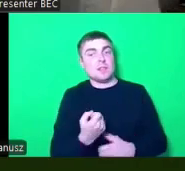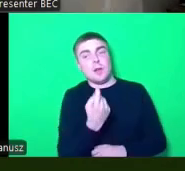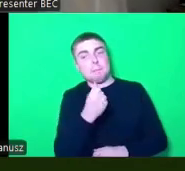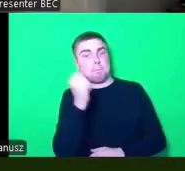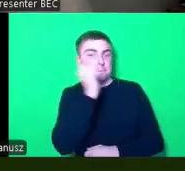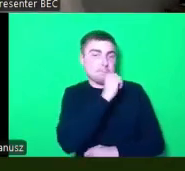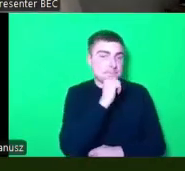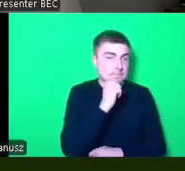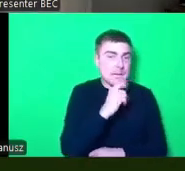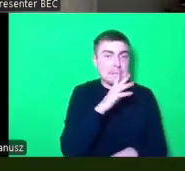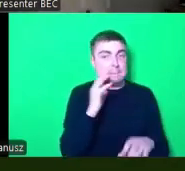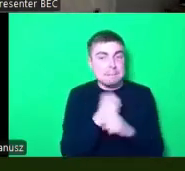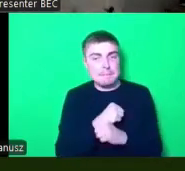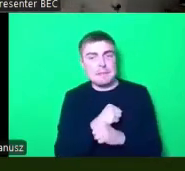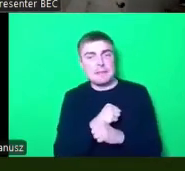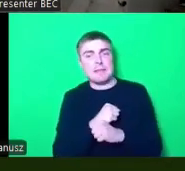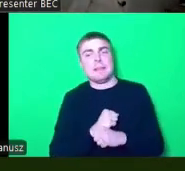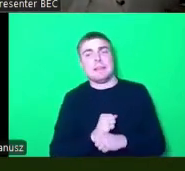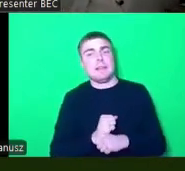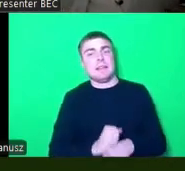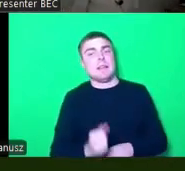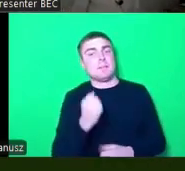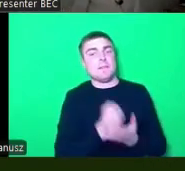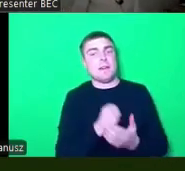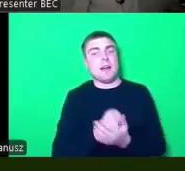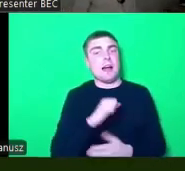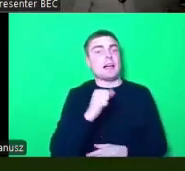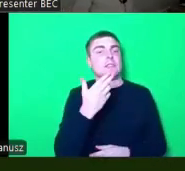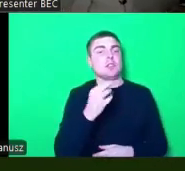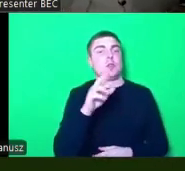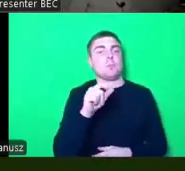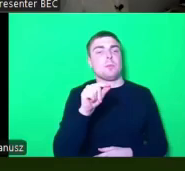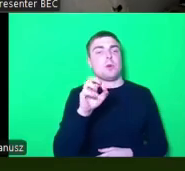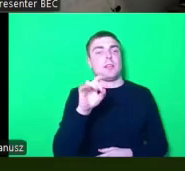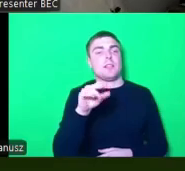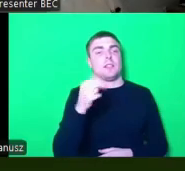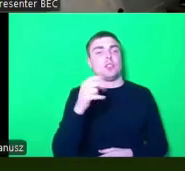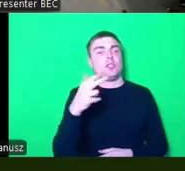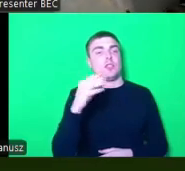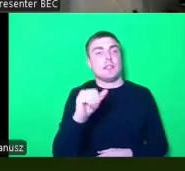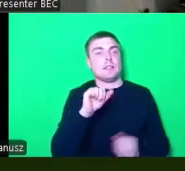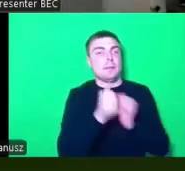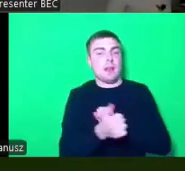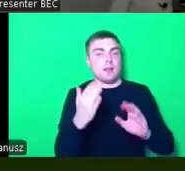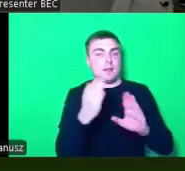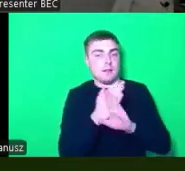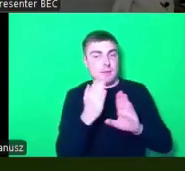it's anthropogenic climate change. And what is happening here? Well, we know that